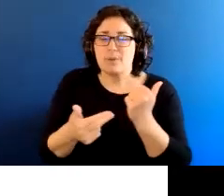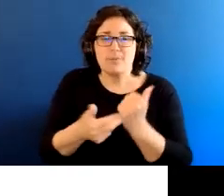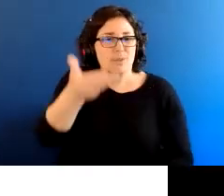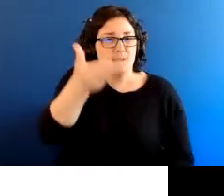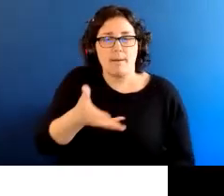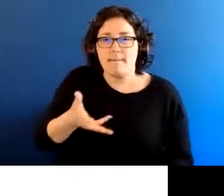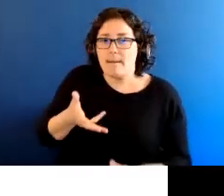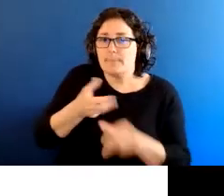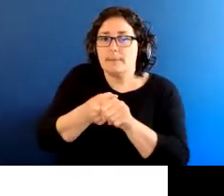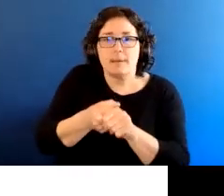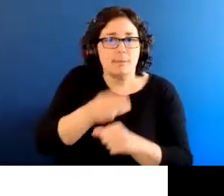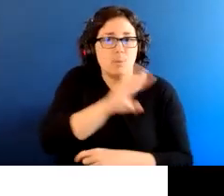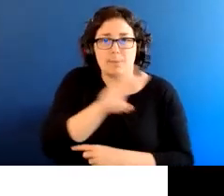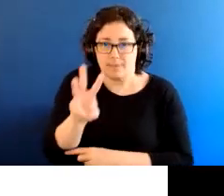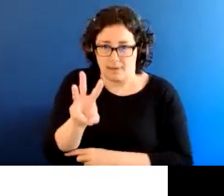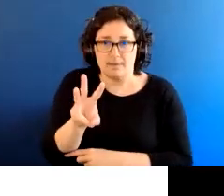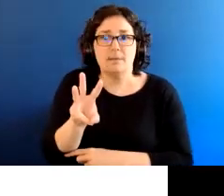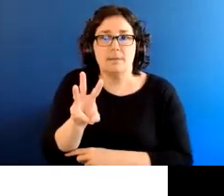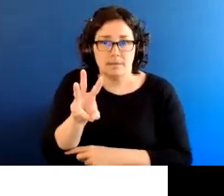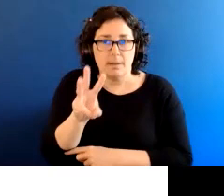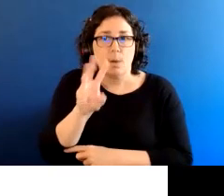to date on our website, which is